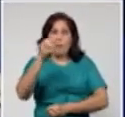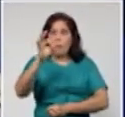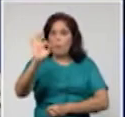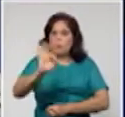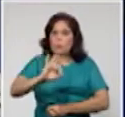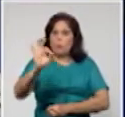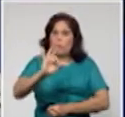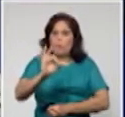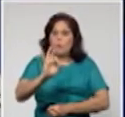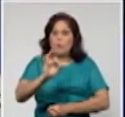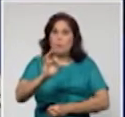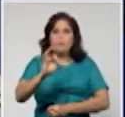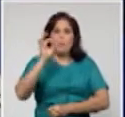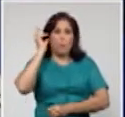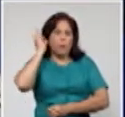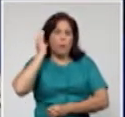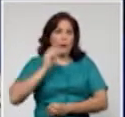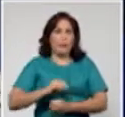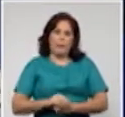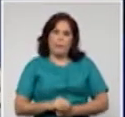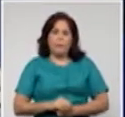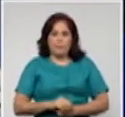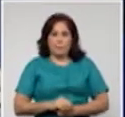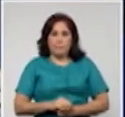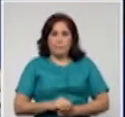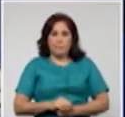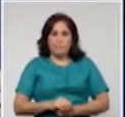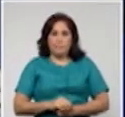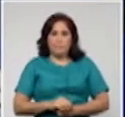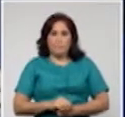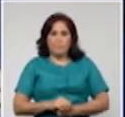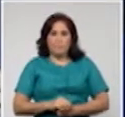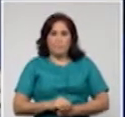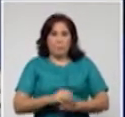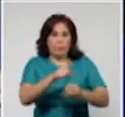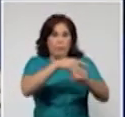testing, for an overall total of